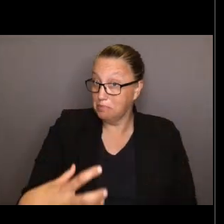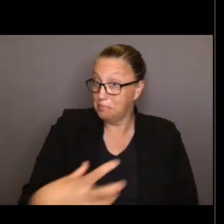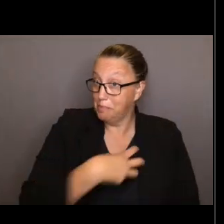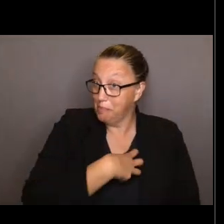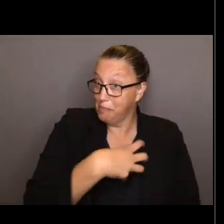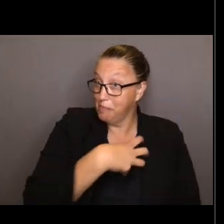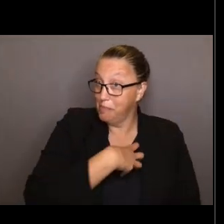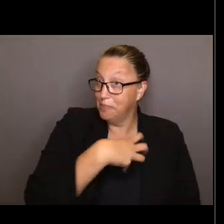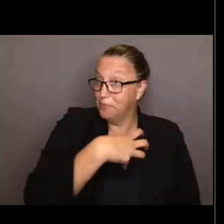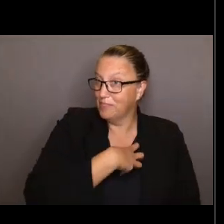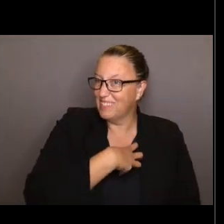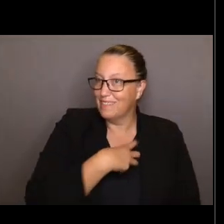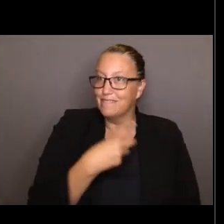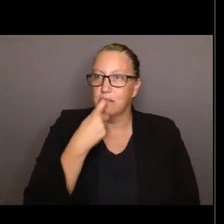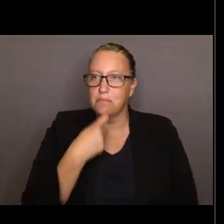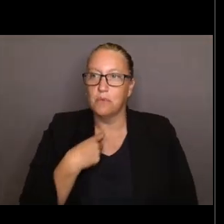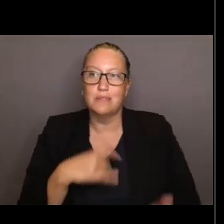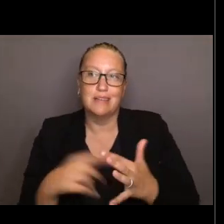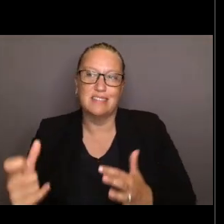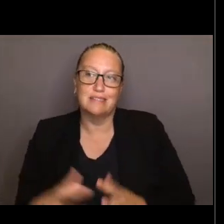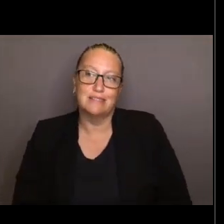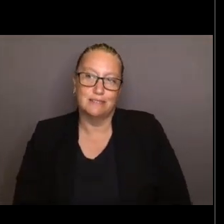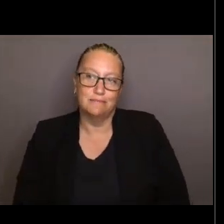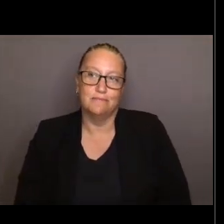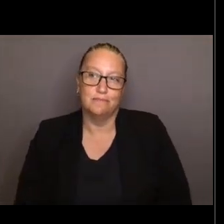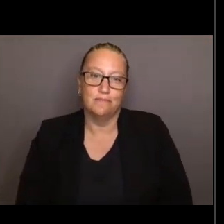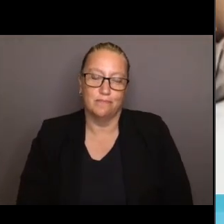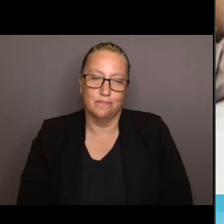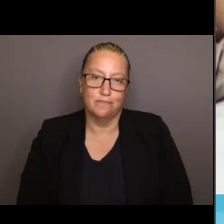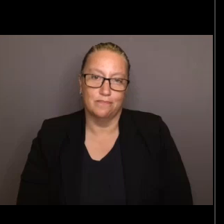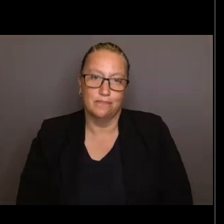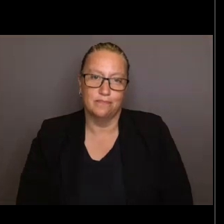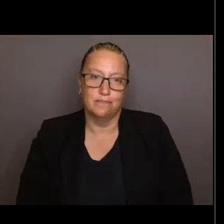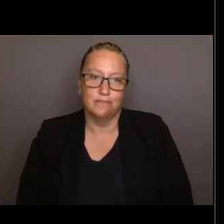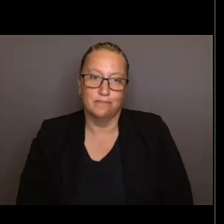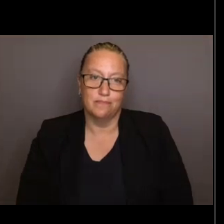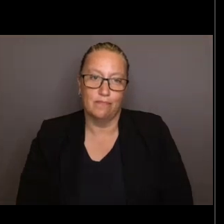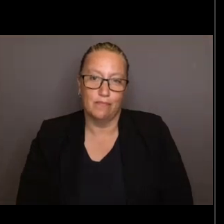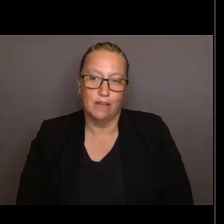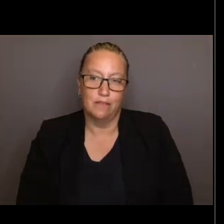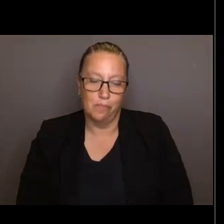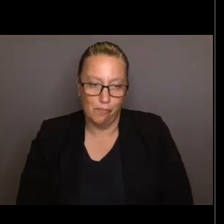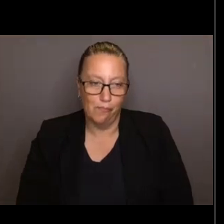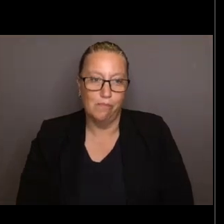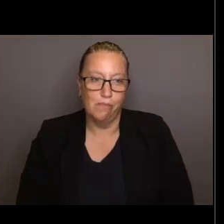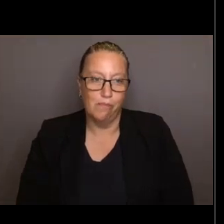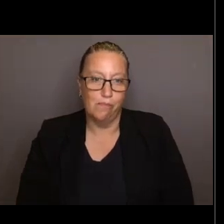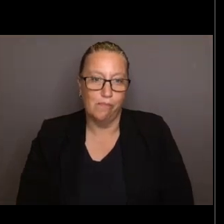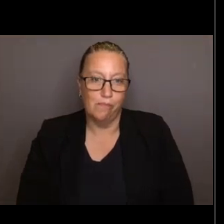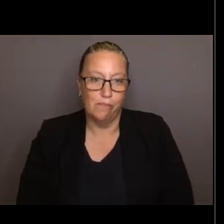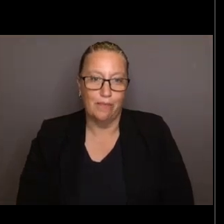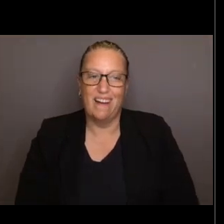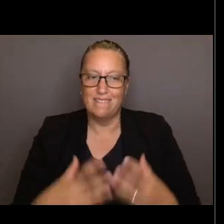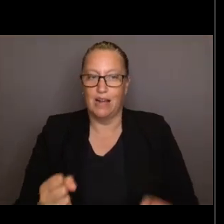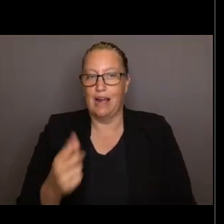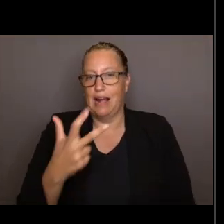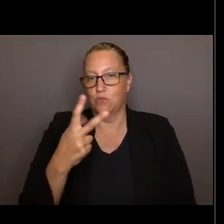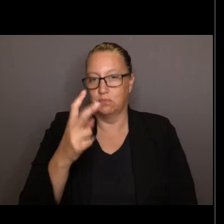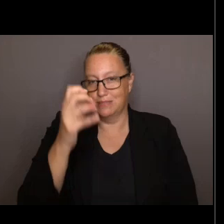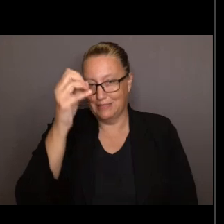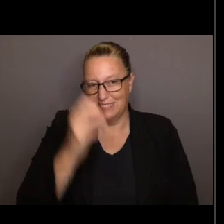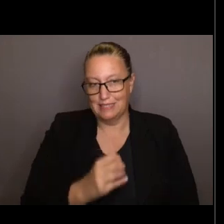more seconds. Close that one off and share the results. So we have 82% lawyers attending